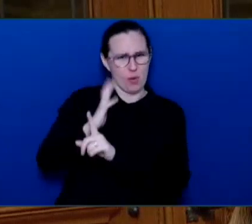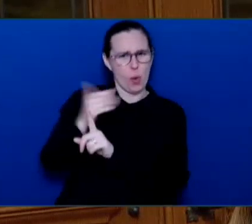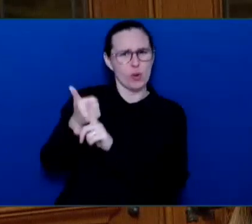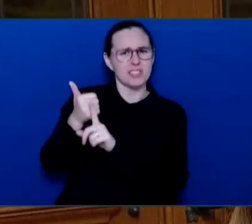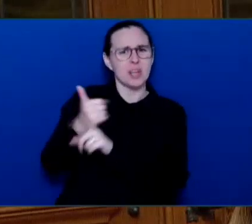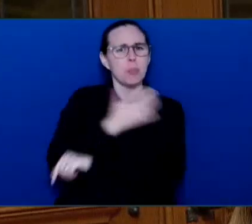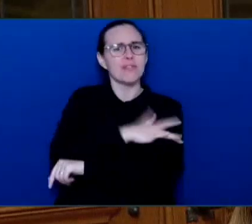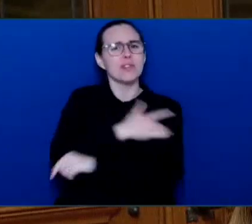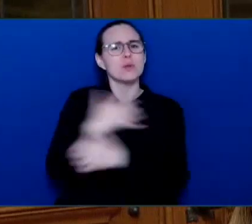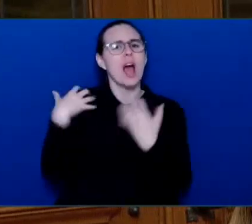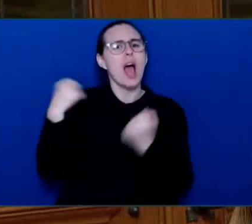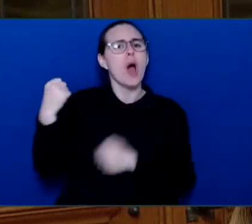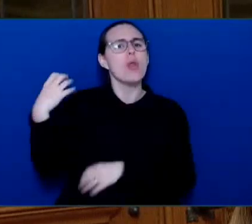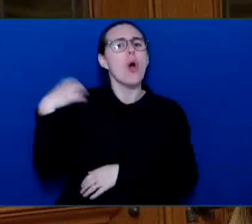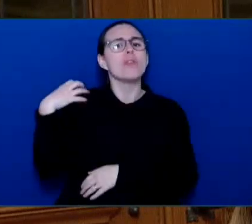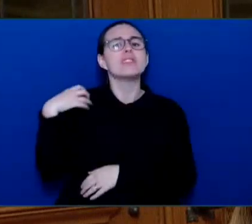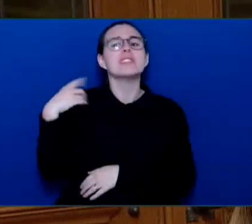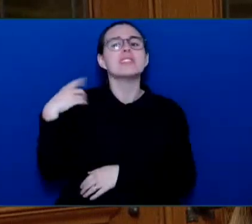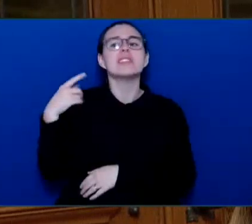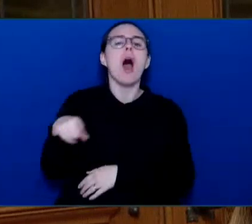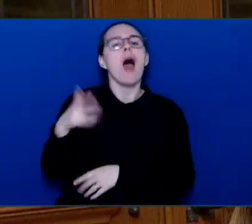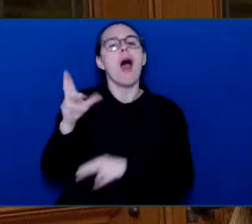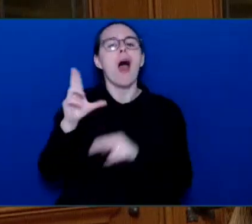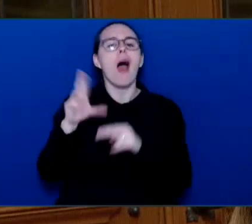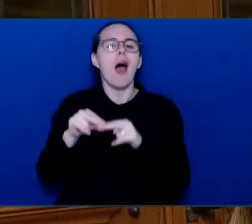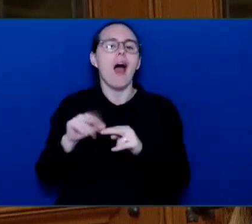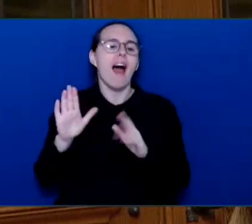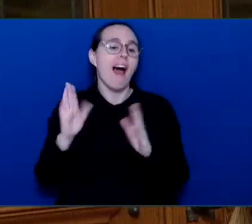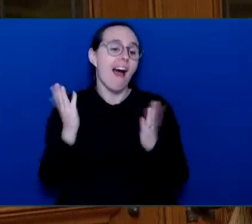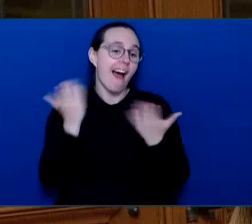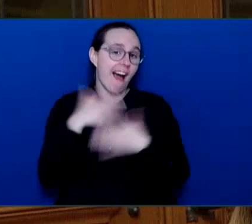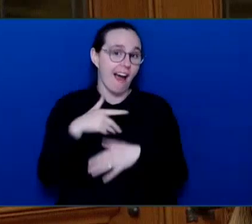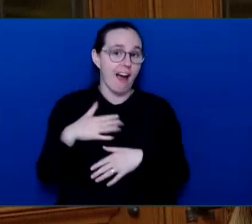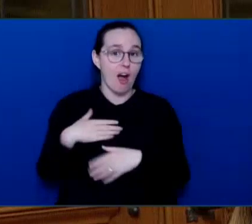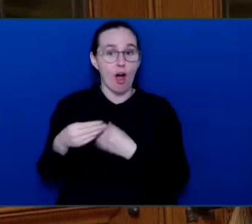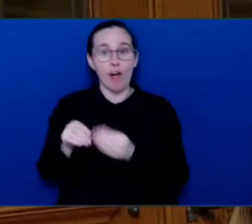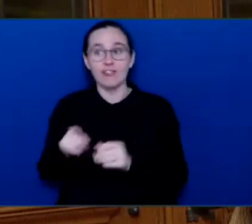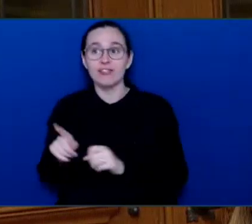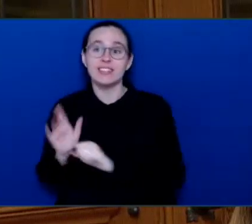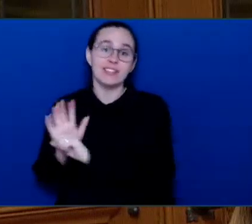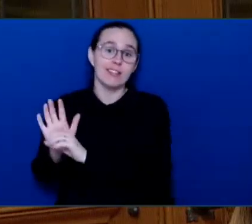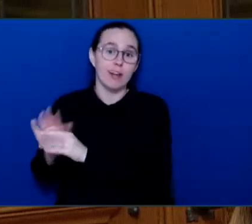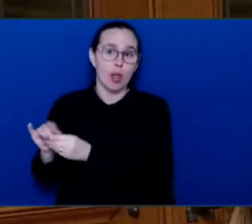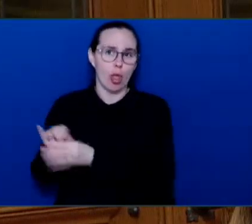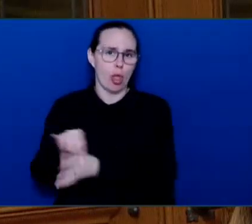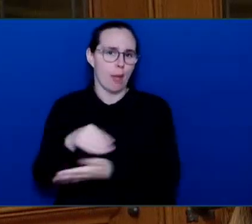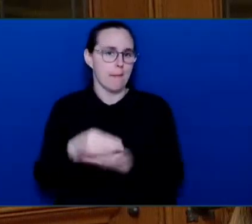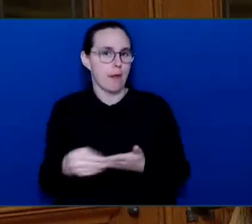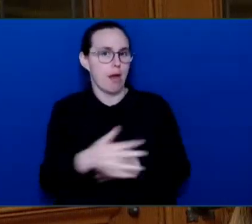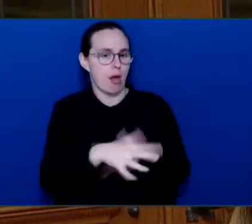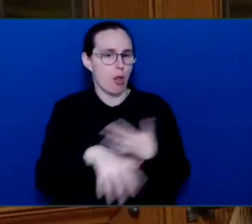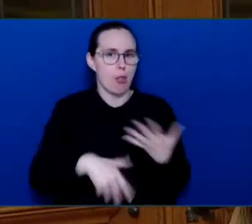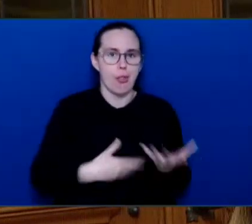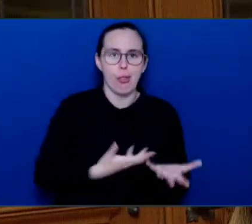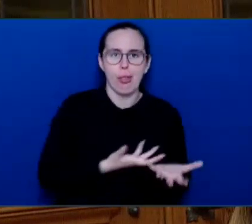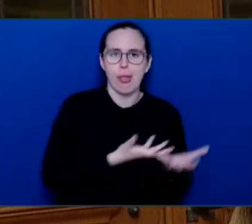office to push to get these addictive drugs legalized? Yes or no?